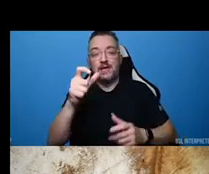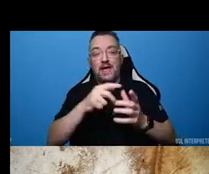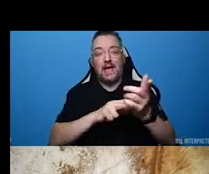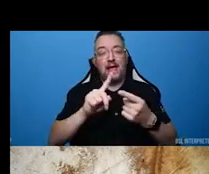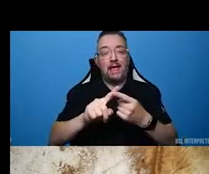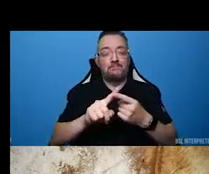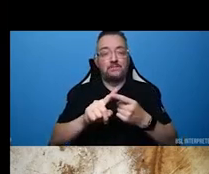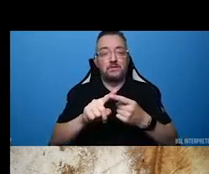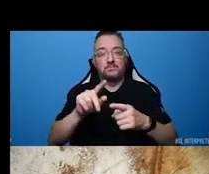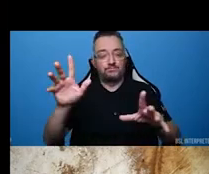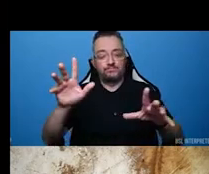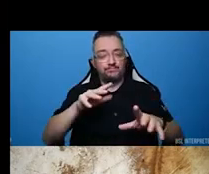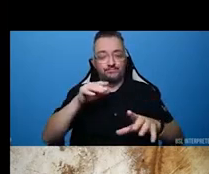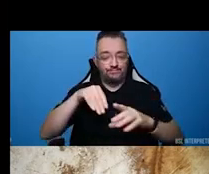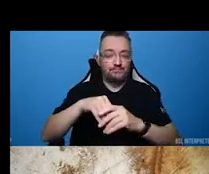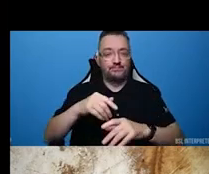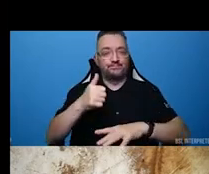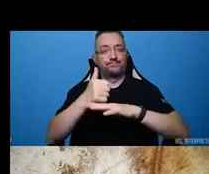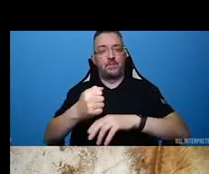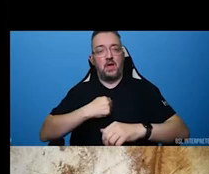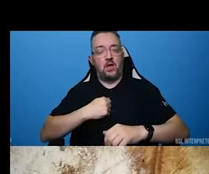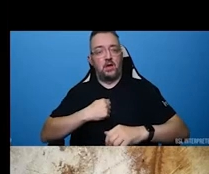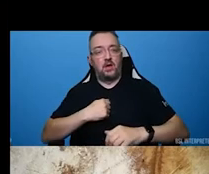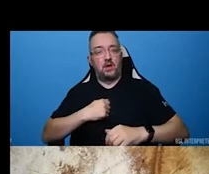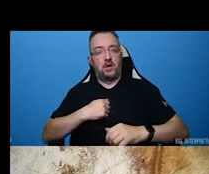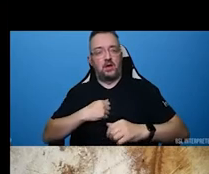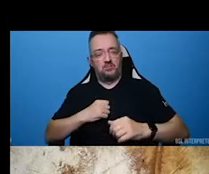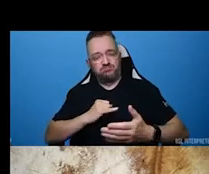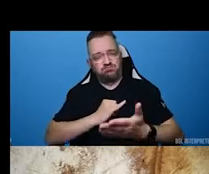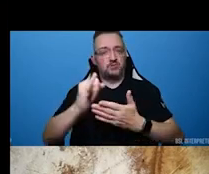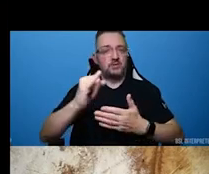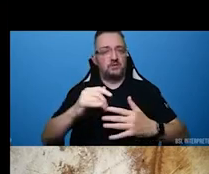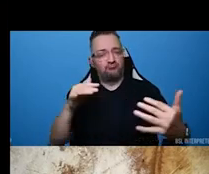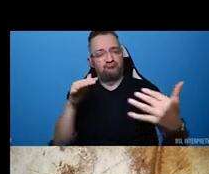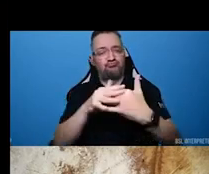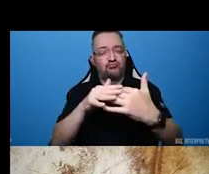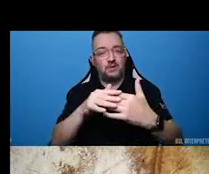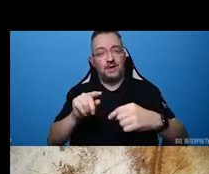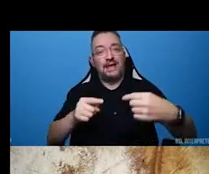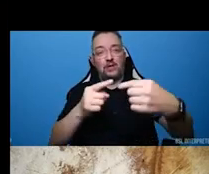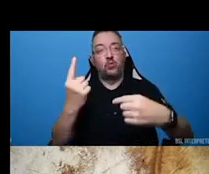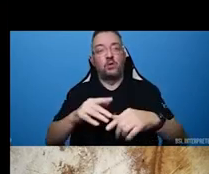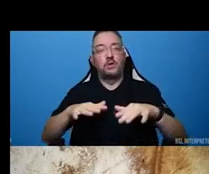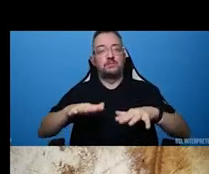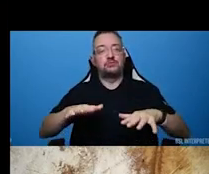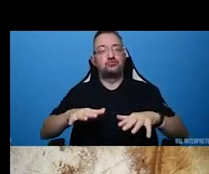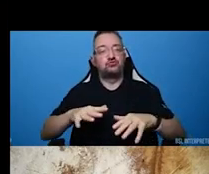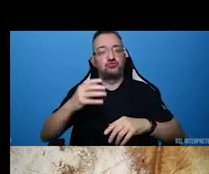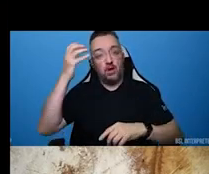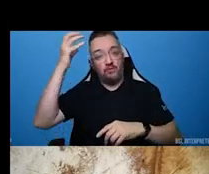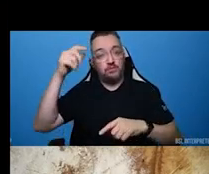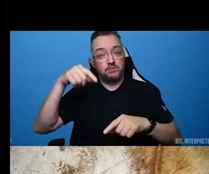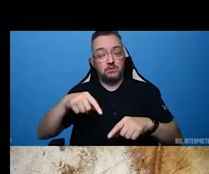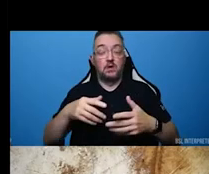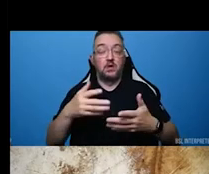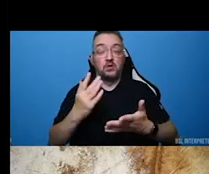our protests, to stage our battles, and guerrilla warfare against the British government. And so there were